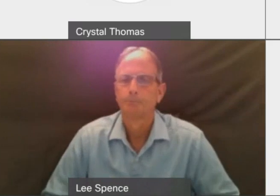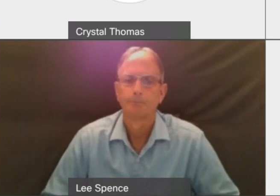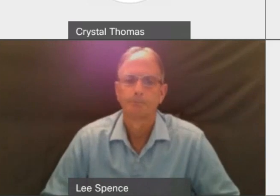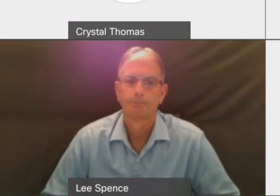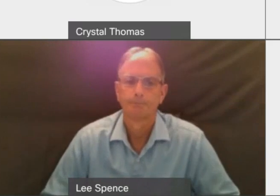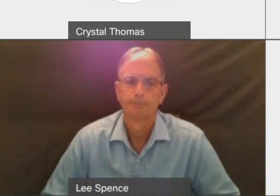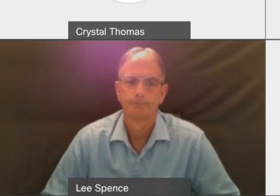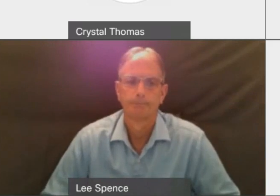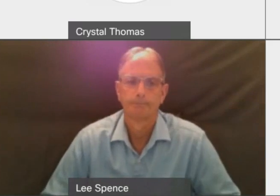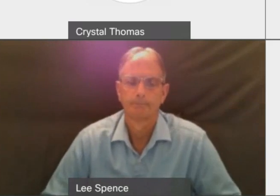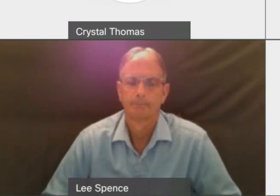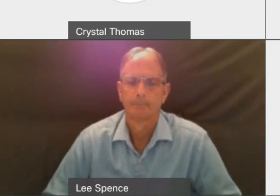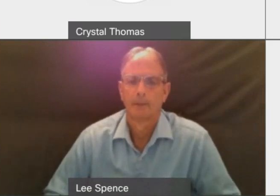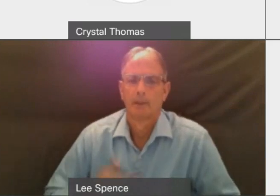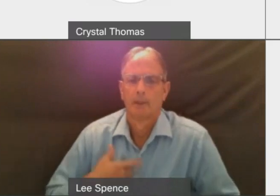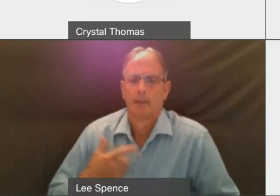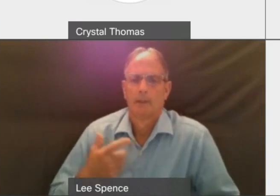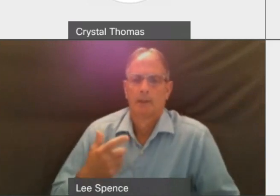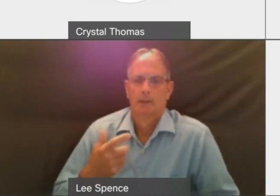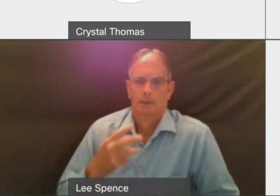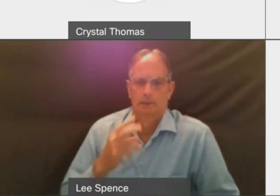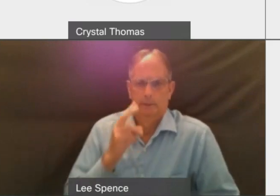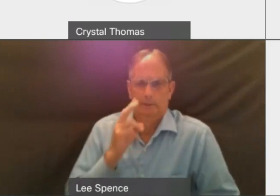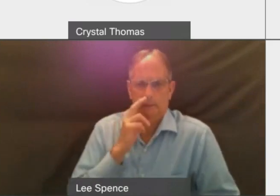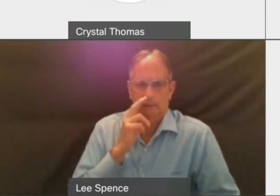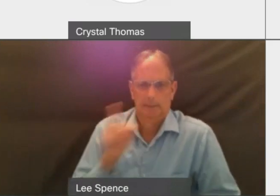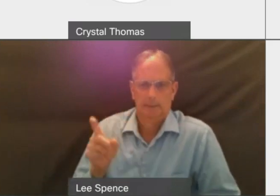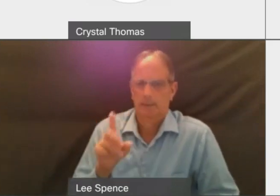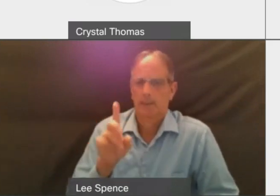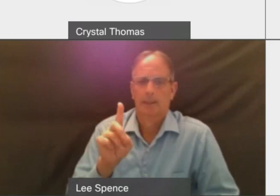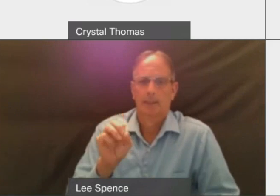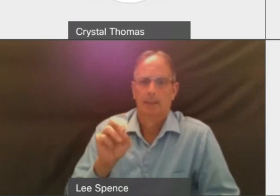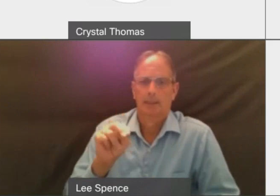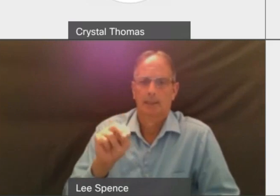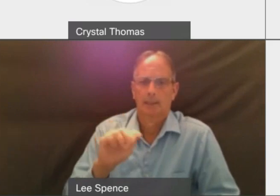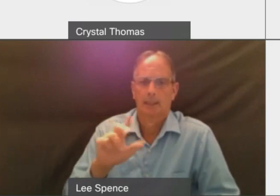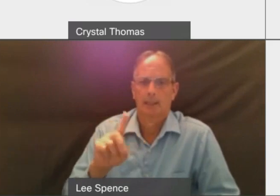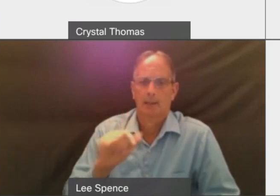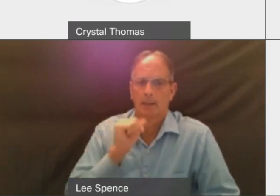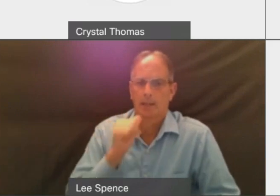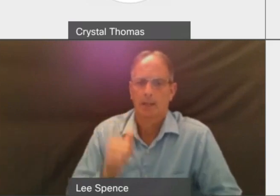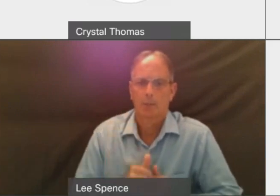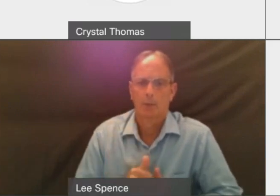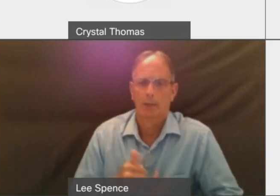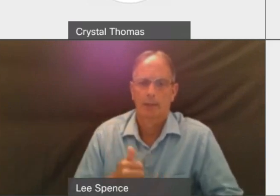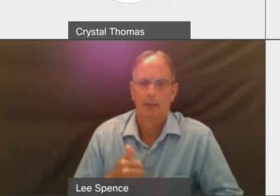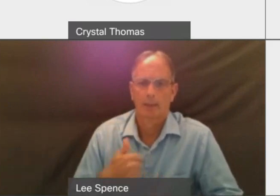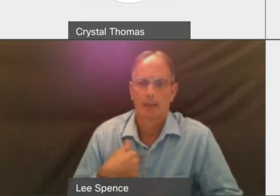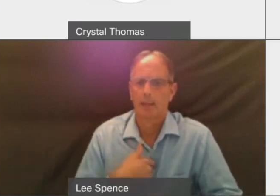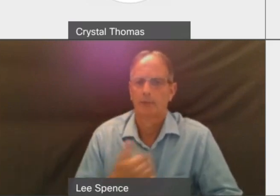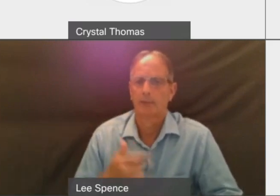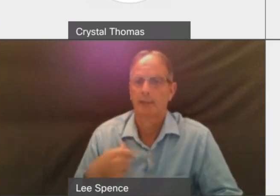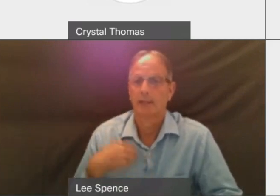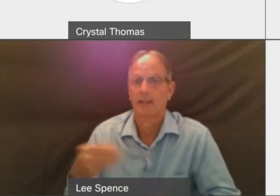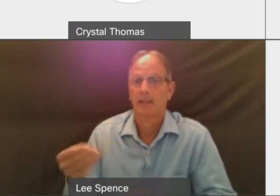I just wanted to see if, and Donald's not with us today. Can I punt to you, Crystal?